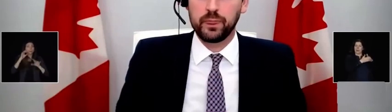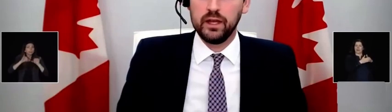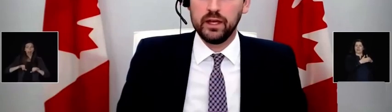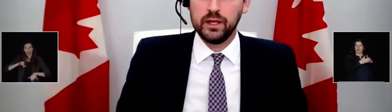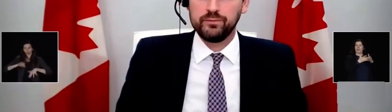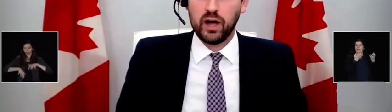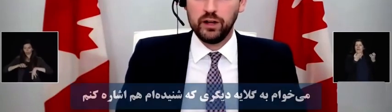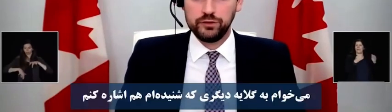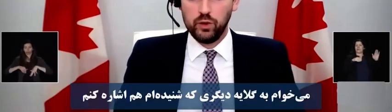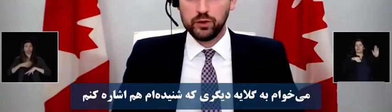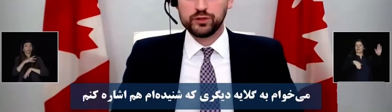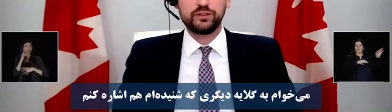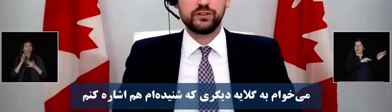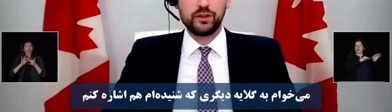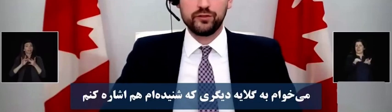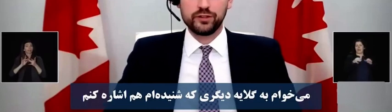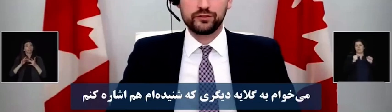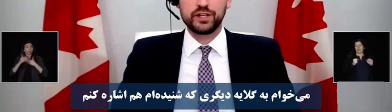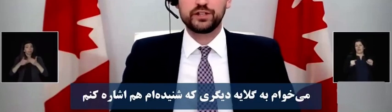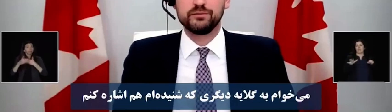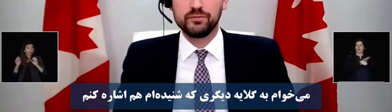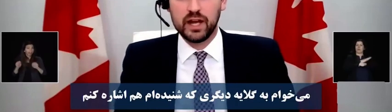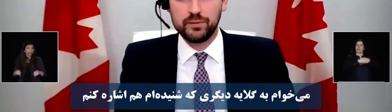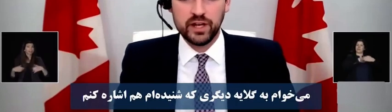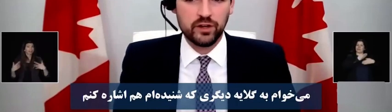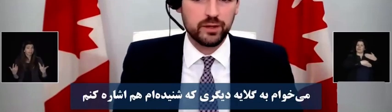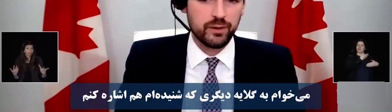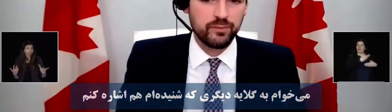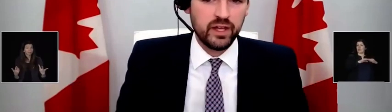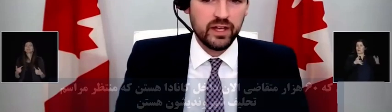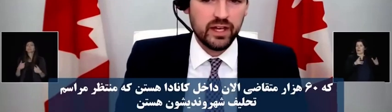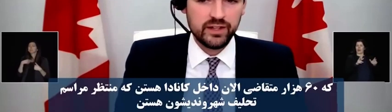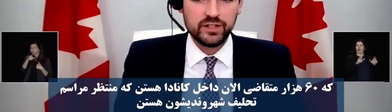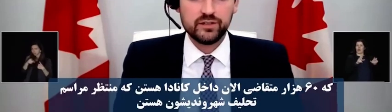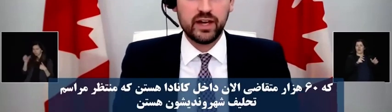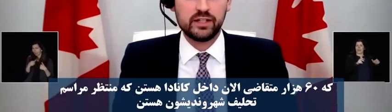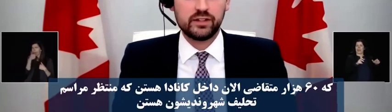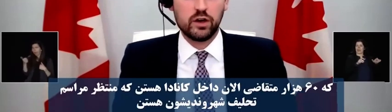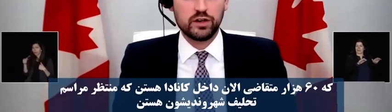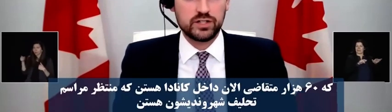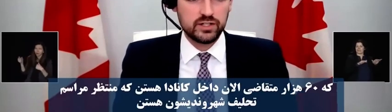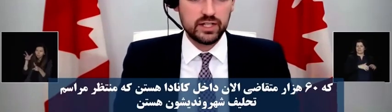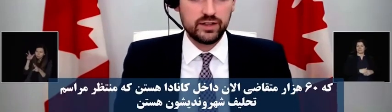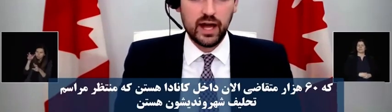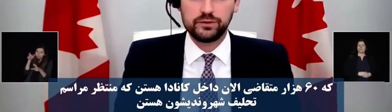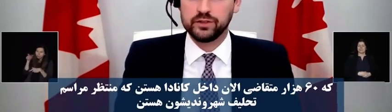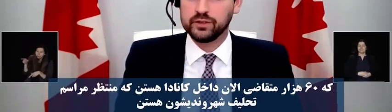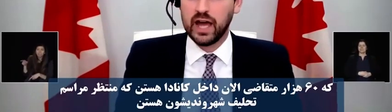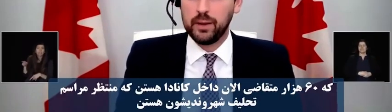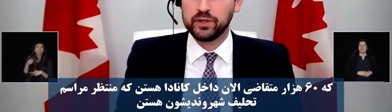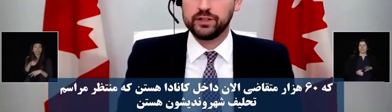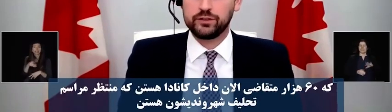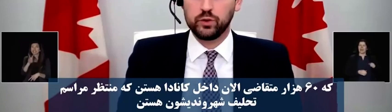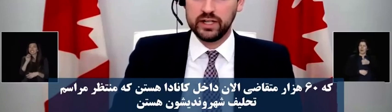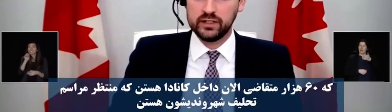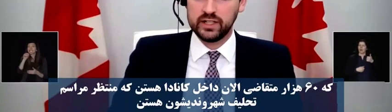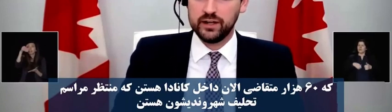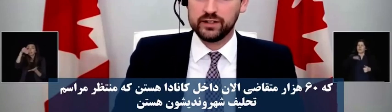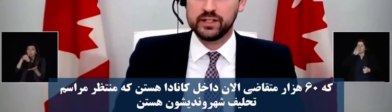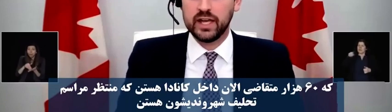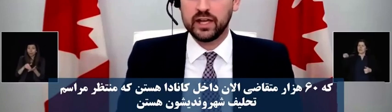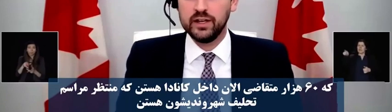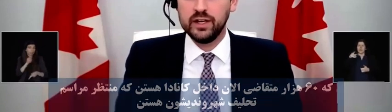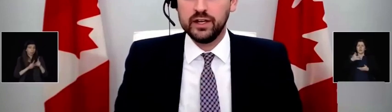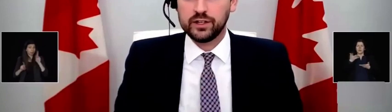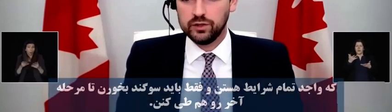digitally. I also want to address another frustration that I've been hearing about, and that's the fact that there are 60,000 applicants who are in